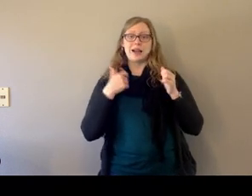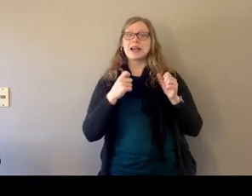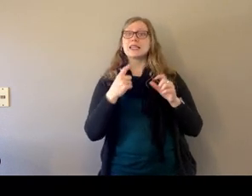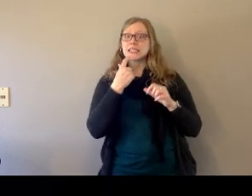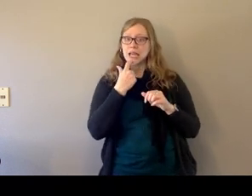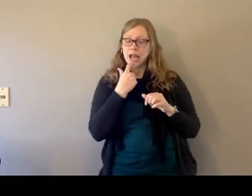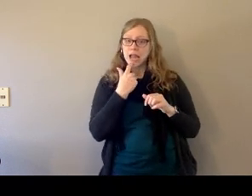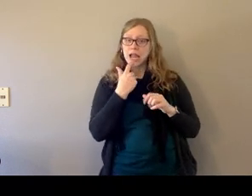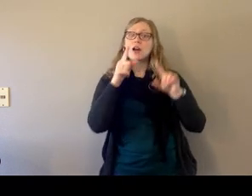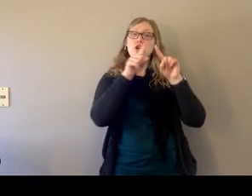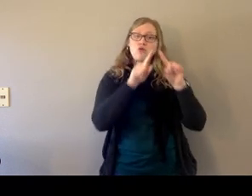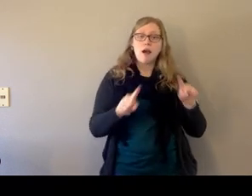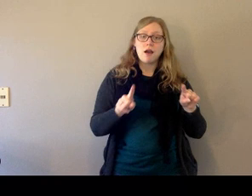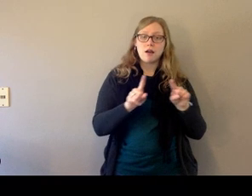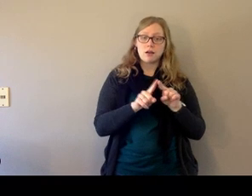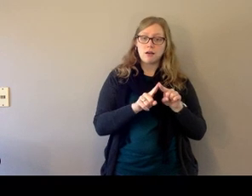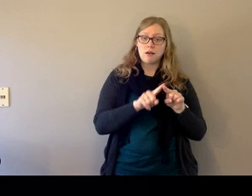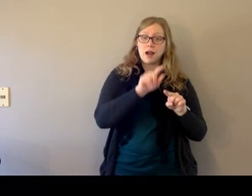ACB